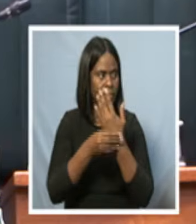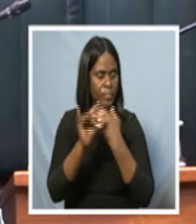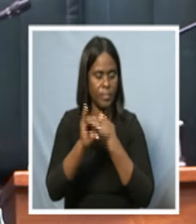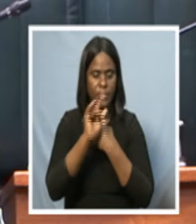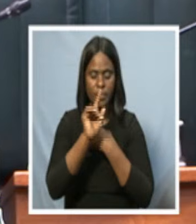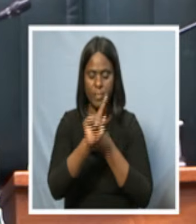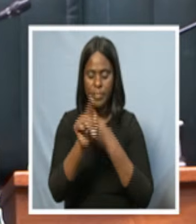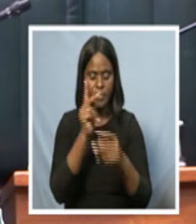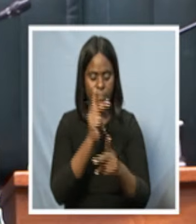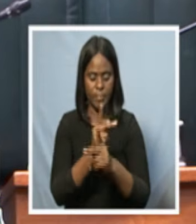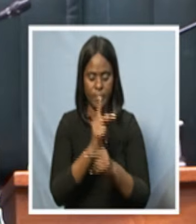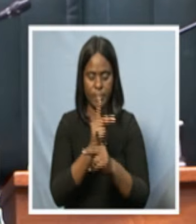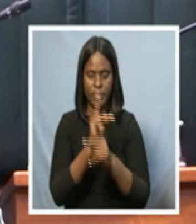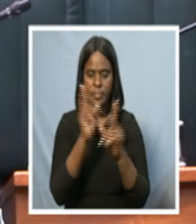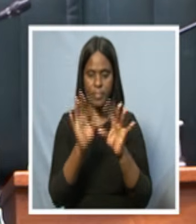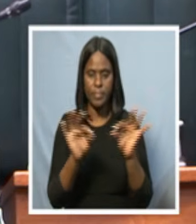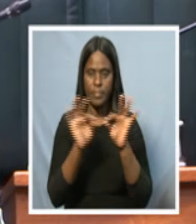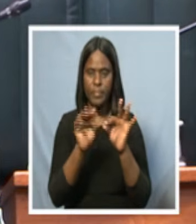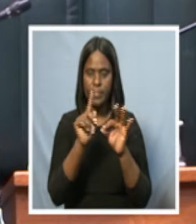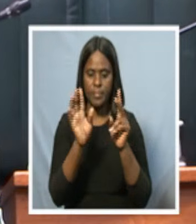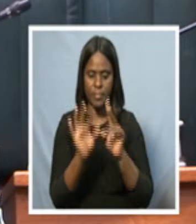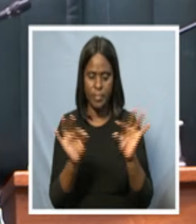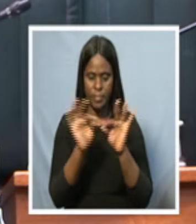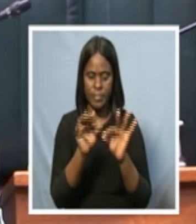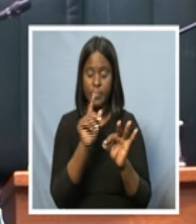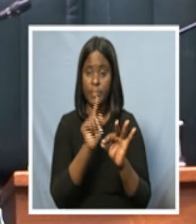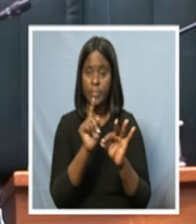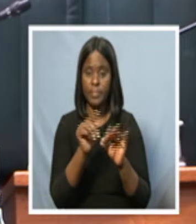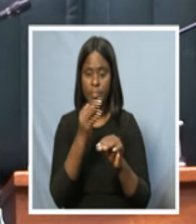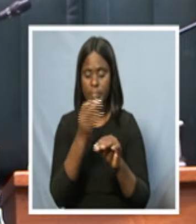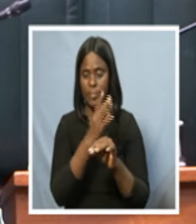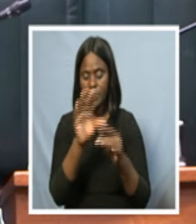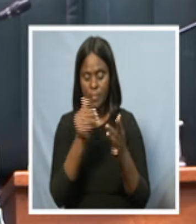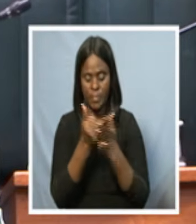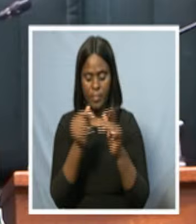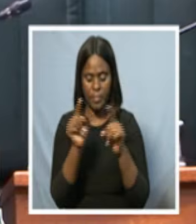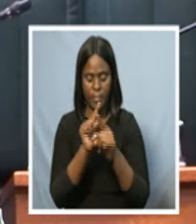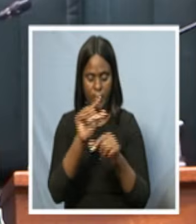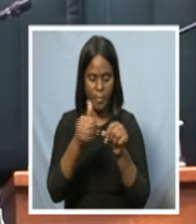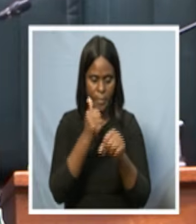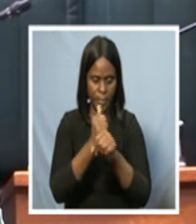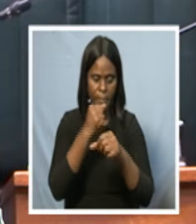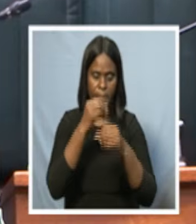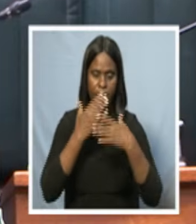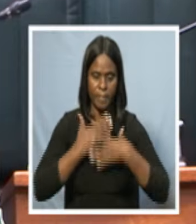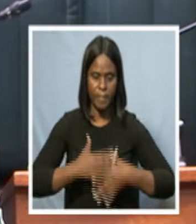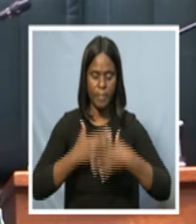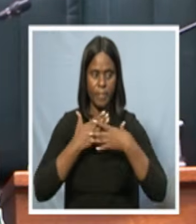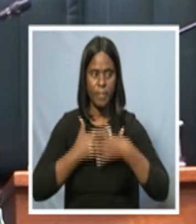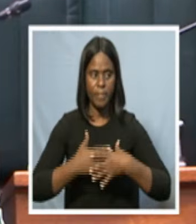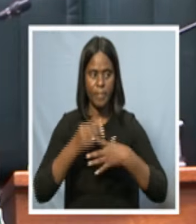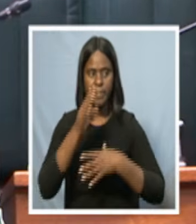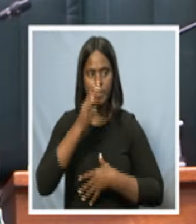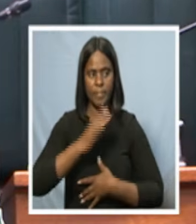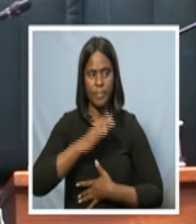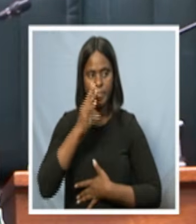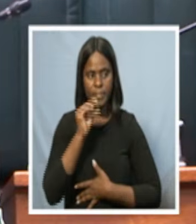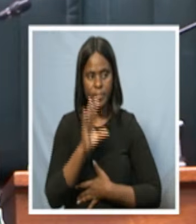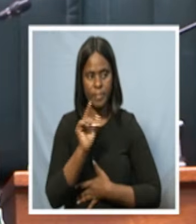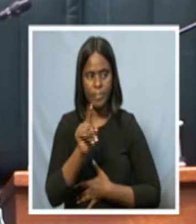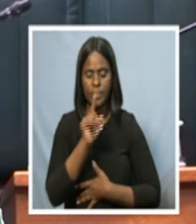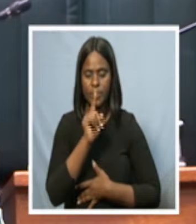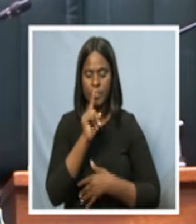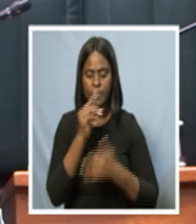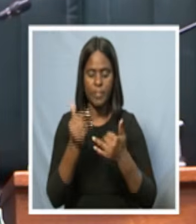while preserving the significance of all established holidays. Madam Speaker, it